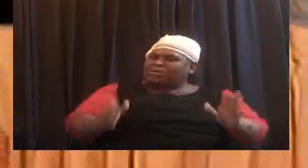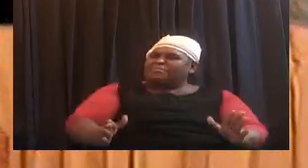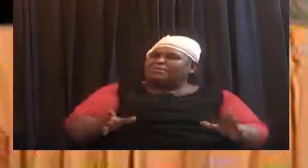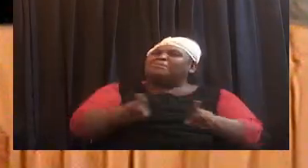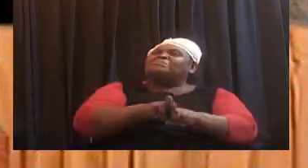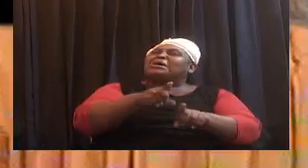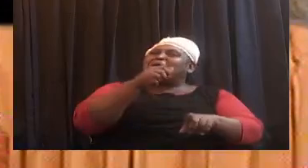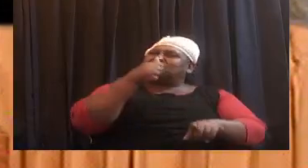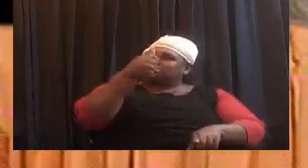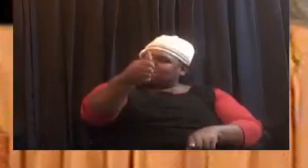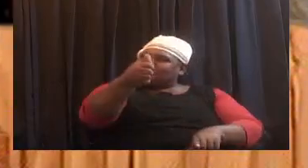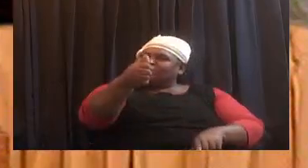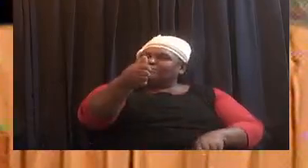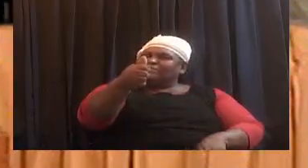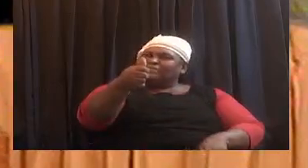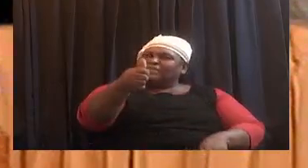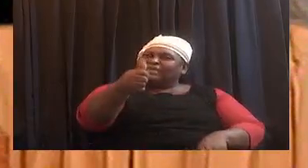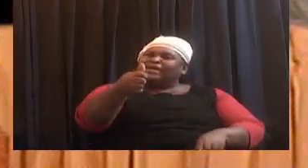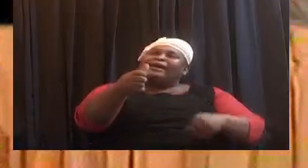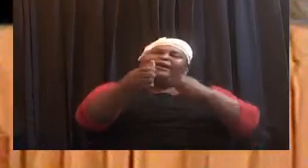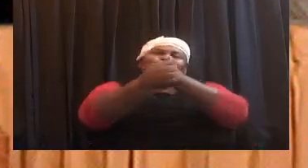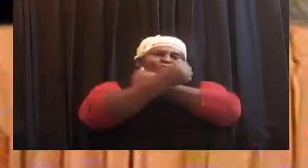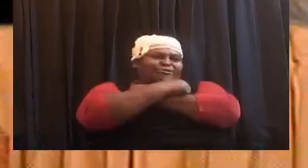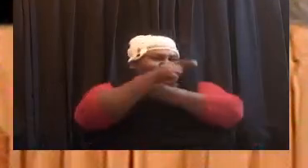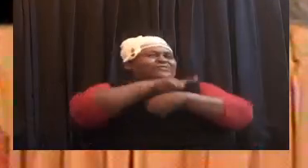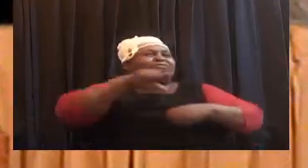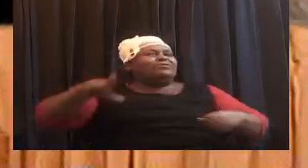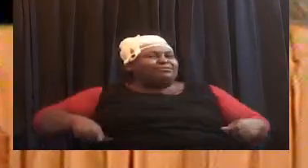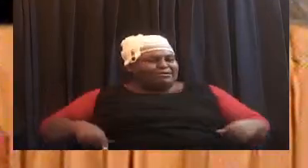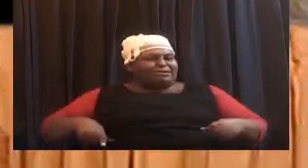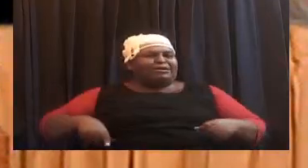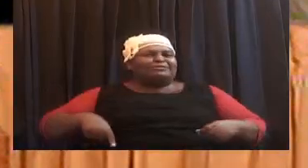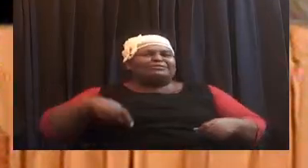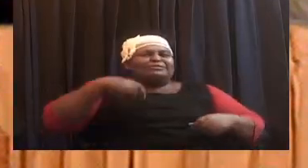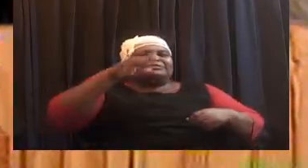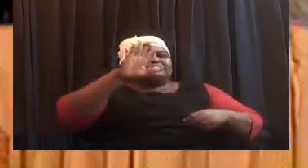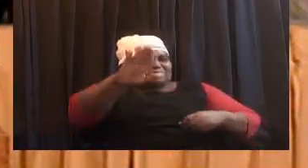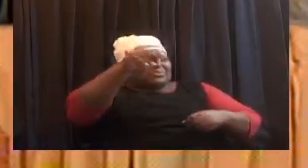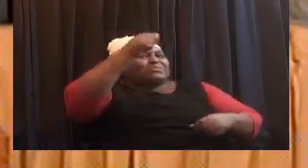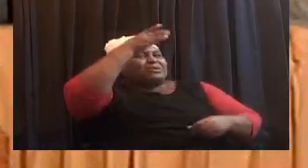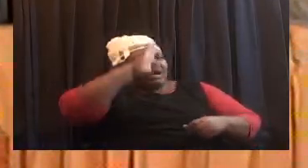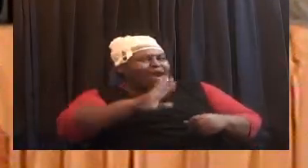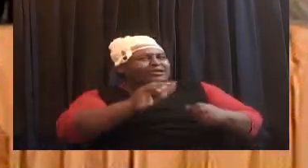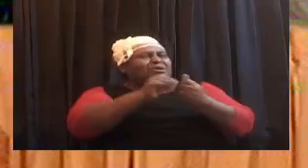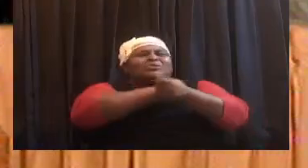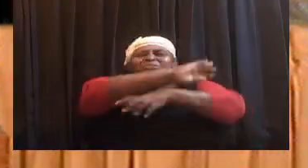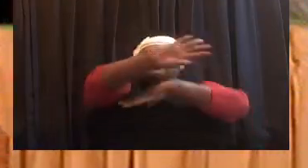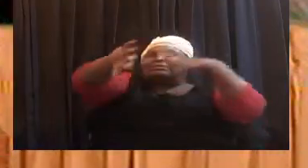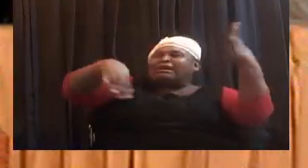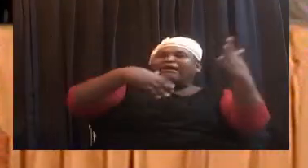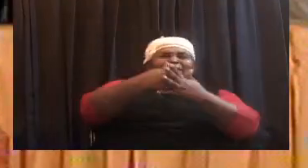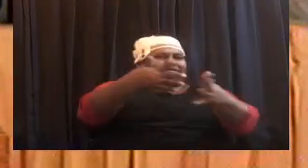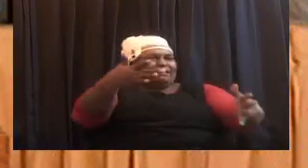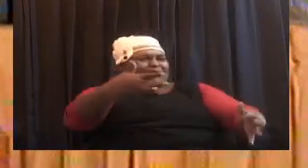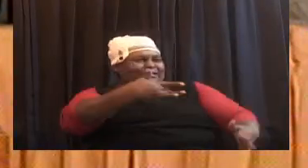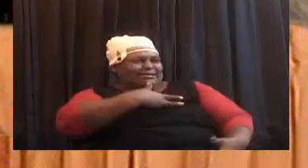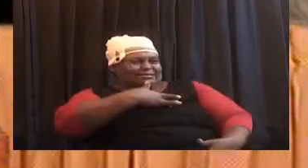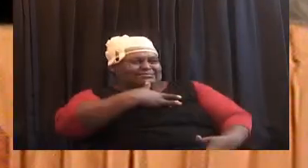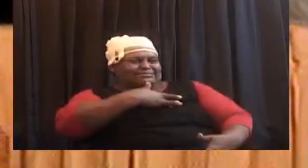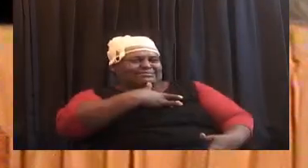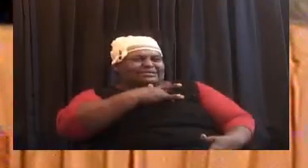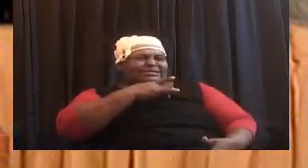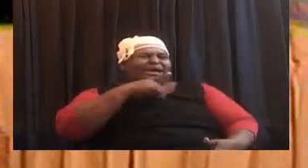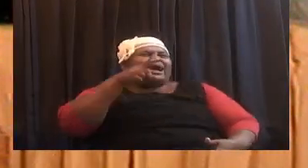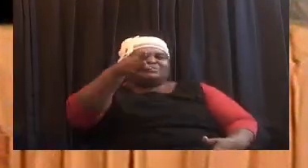as thyself, and love the Lord thy God with all thine heart," and you